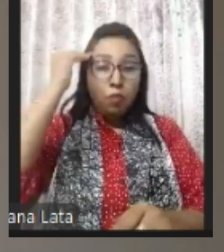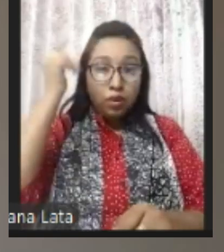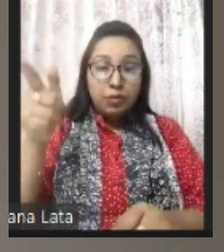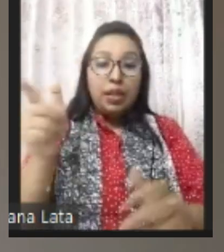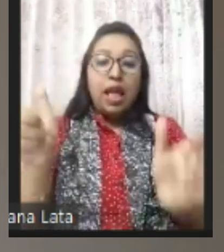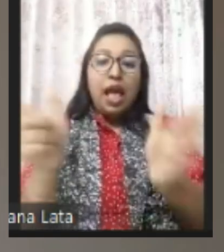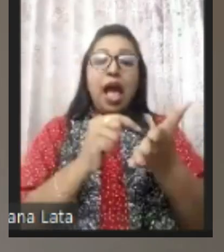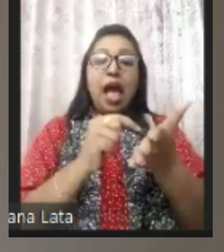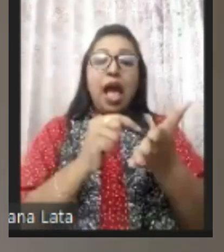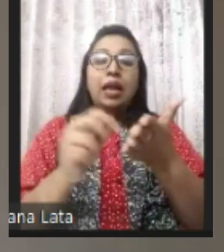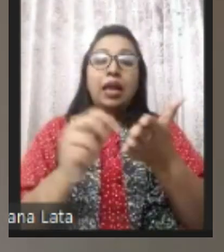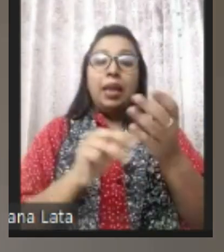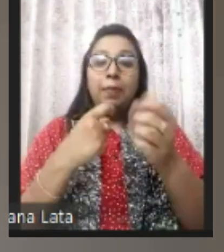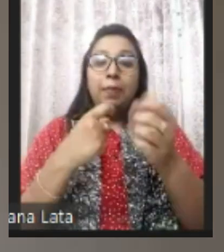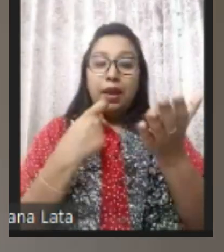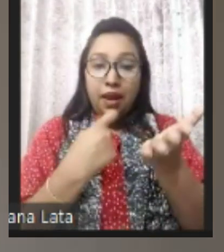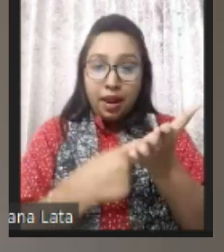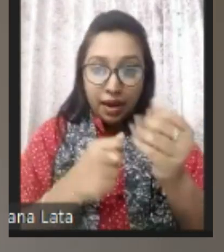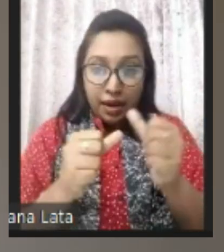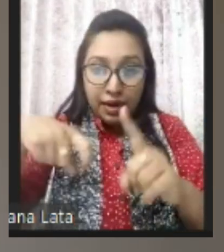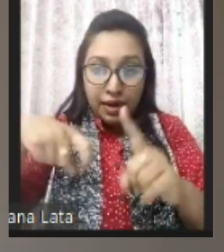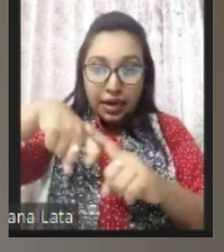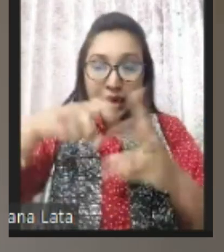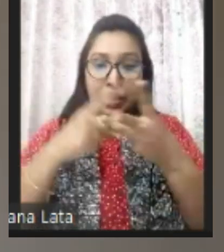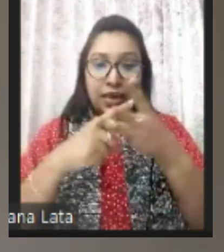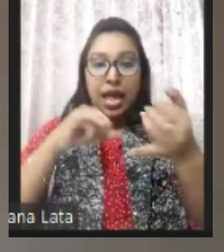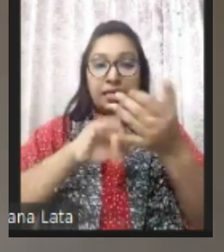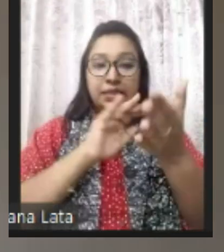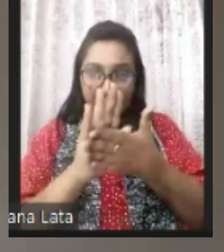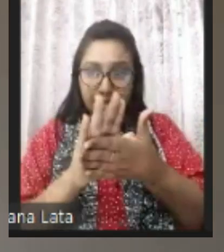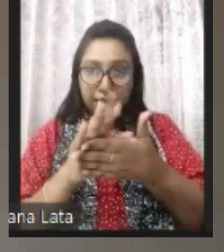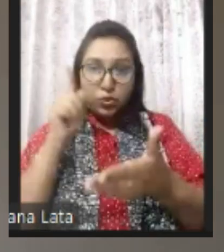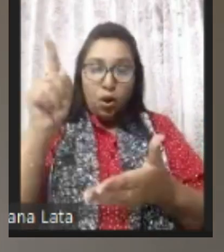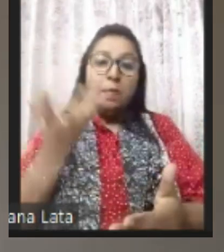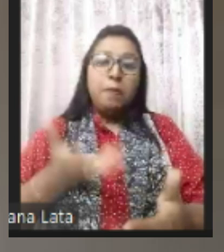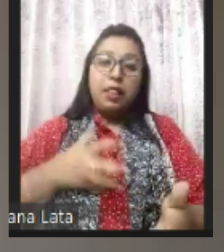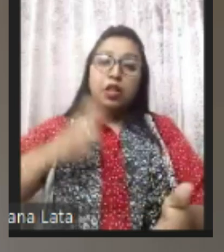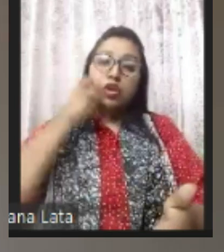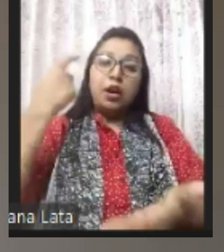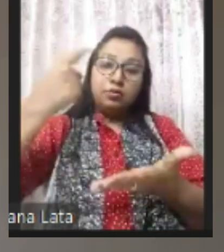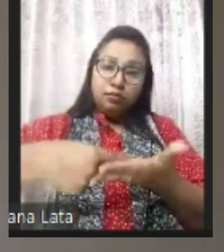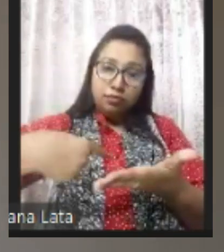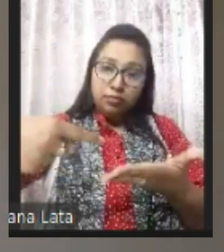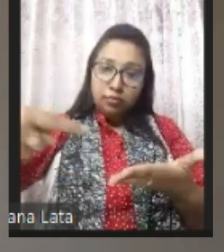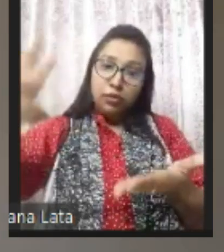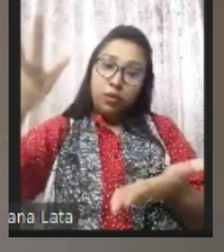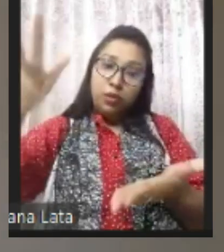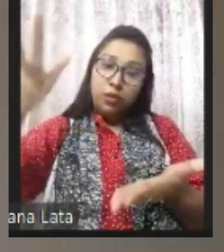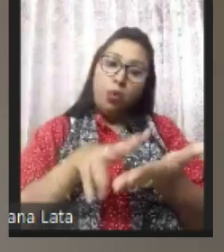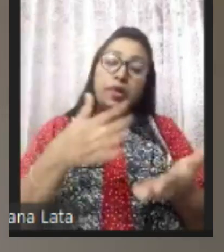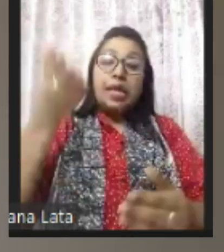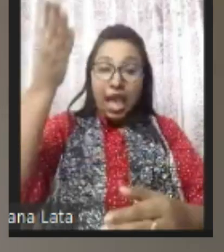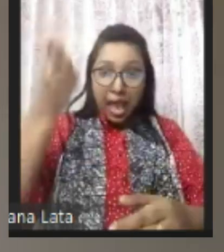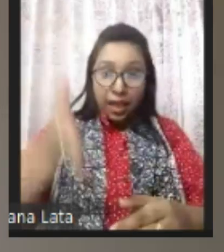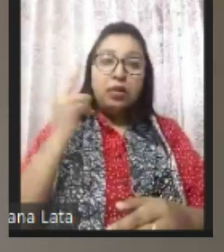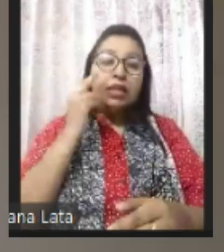look forward to further implementation based on that. And I wish